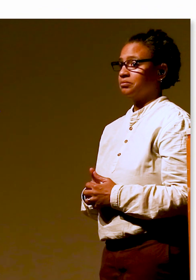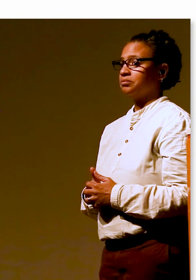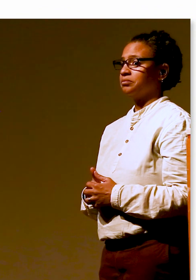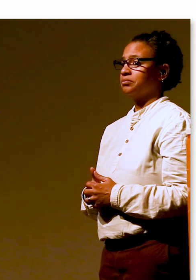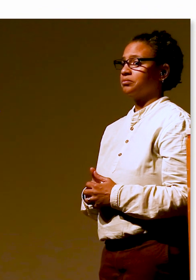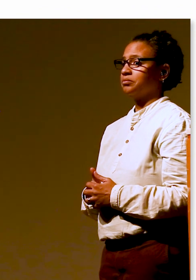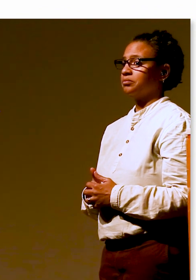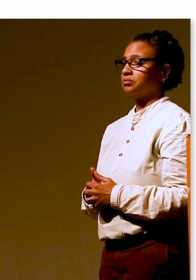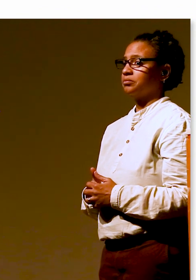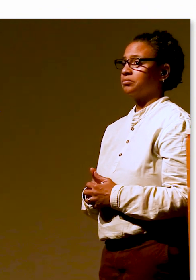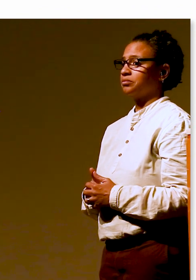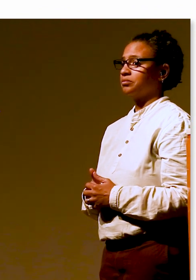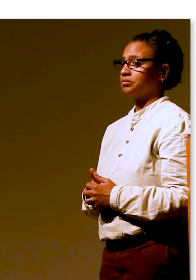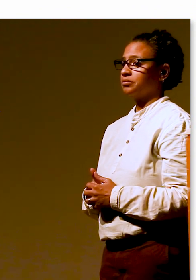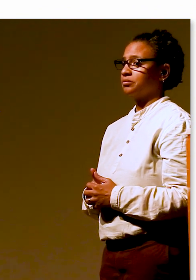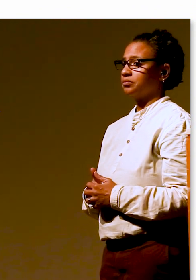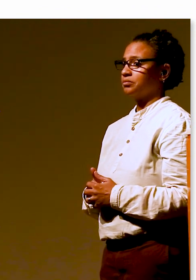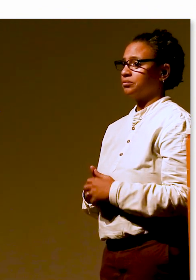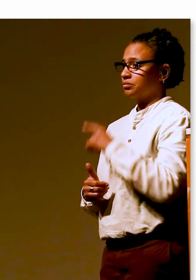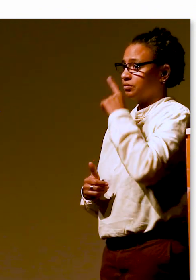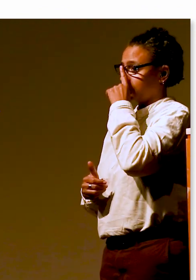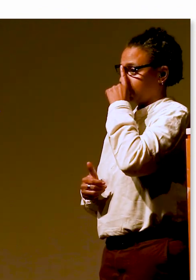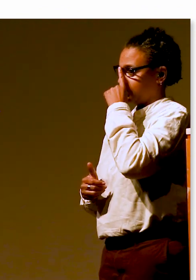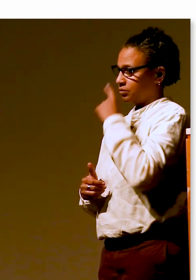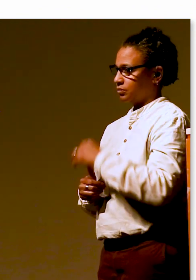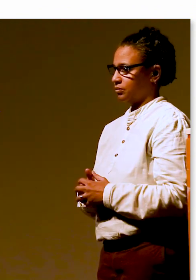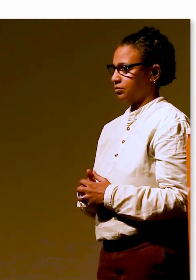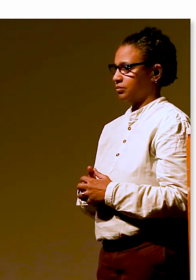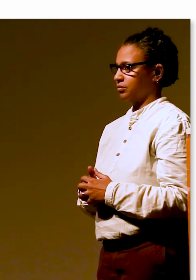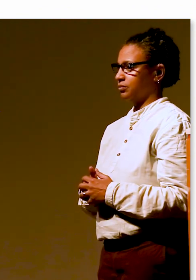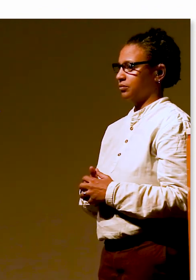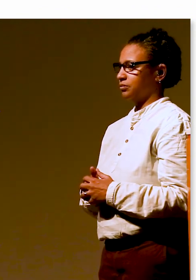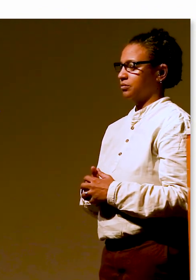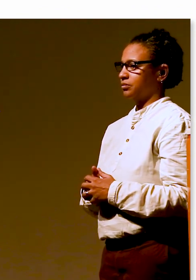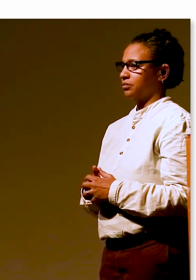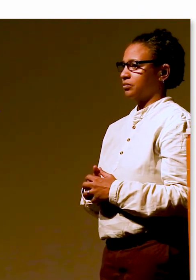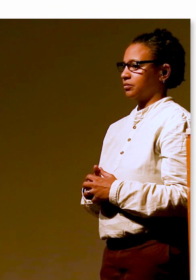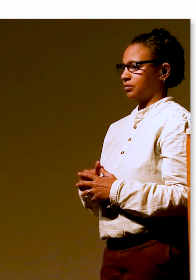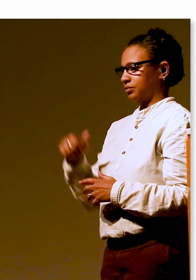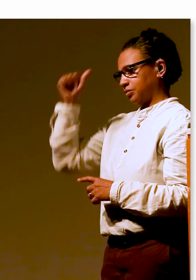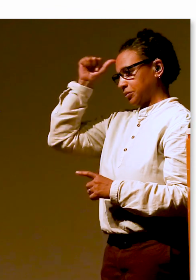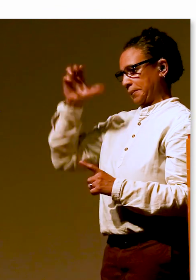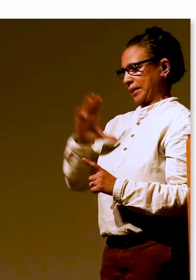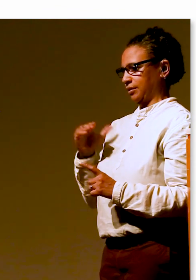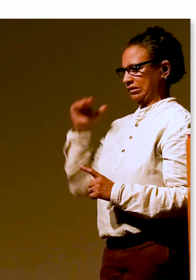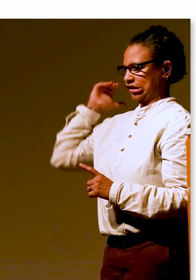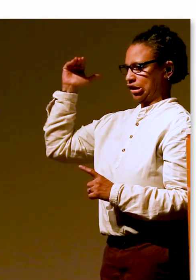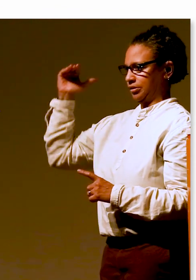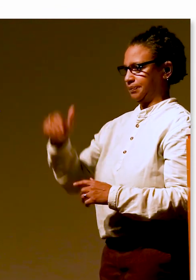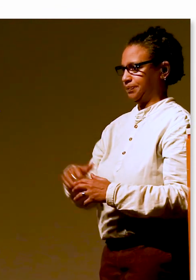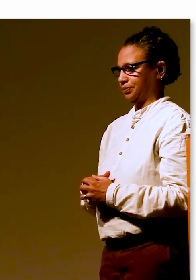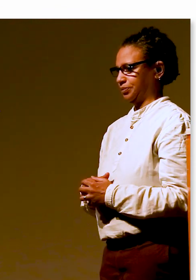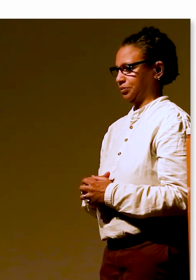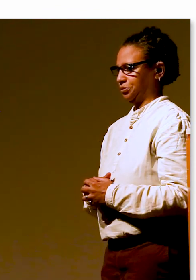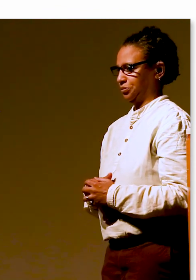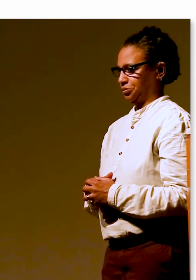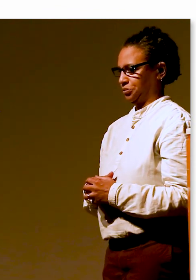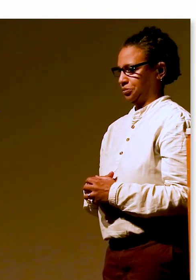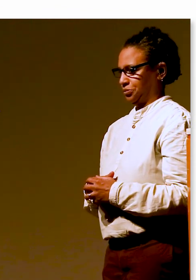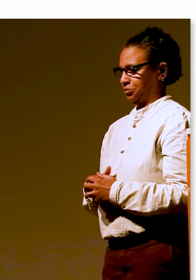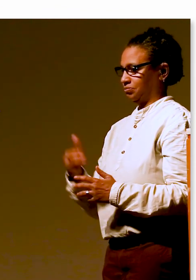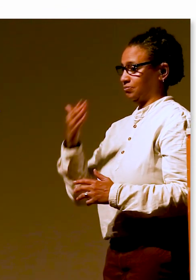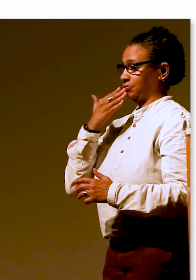scare you. And I think also that's why I often keep the Woodson quote with me, because